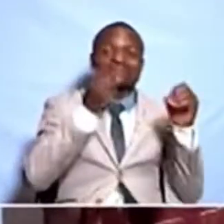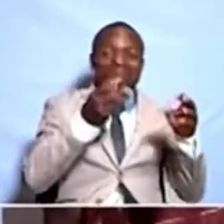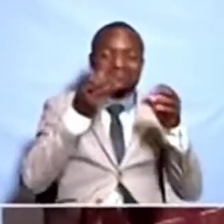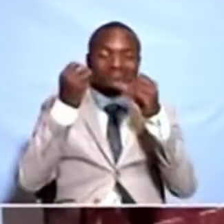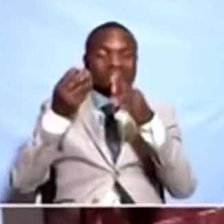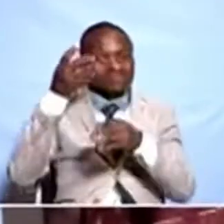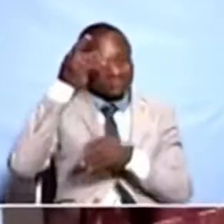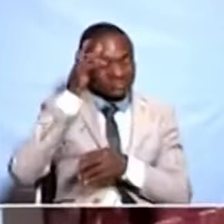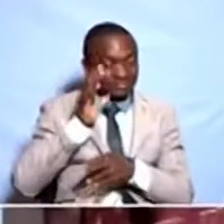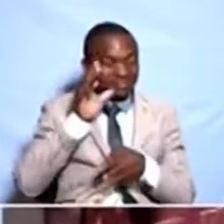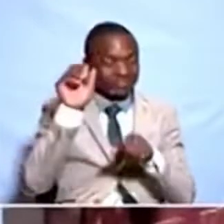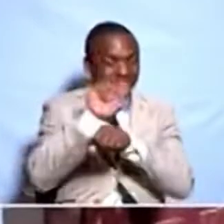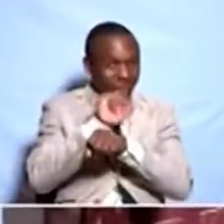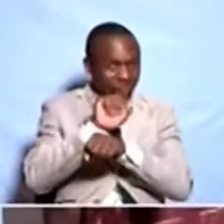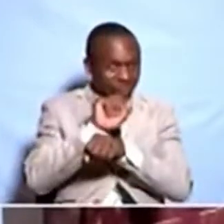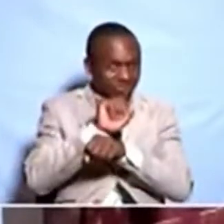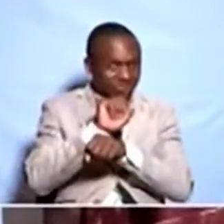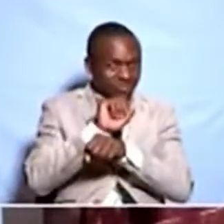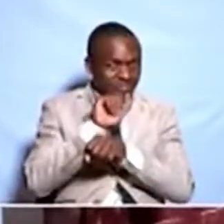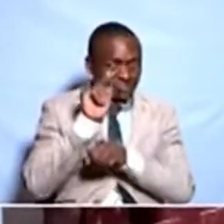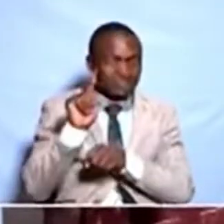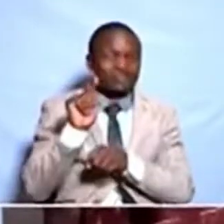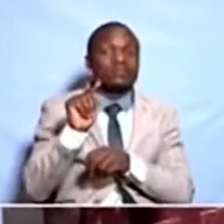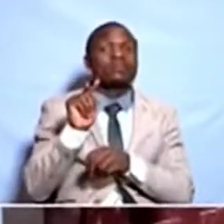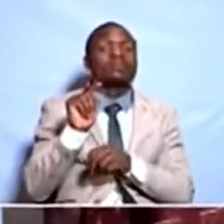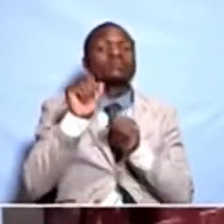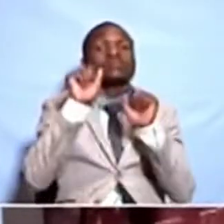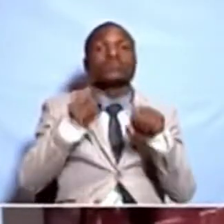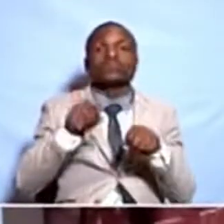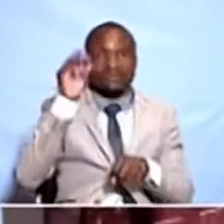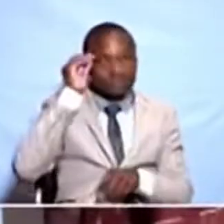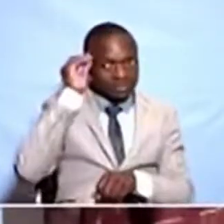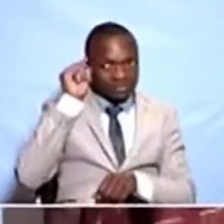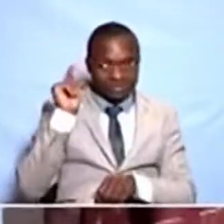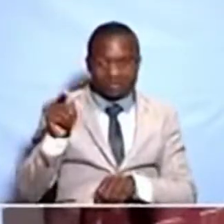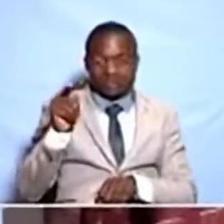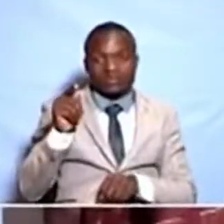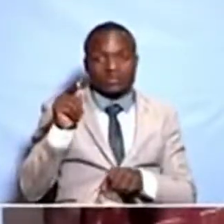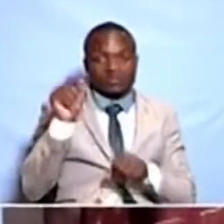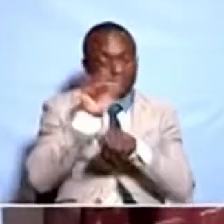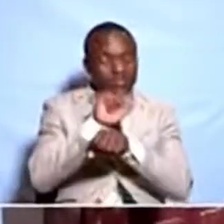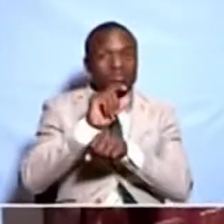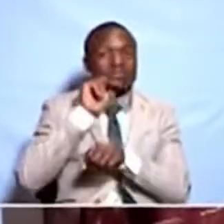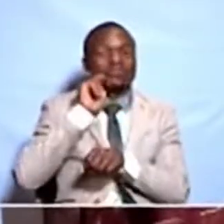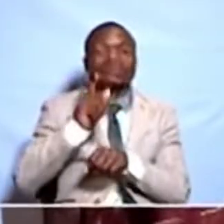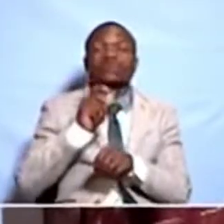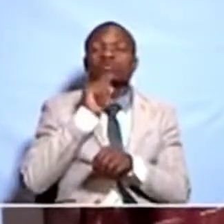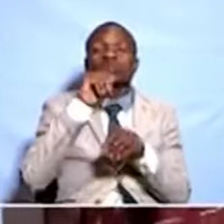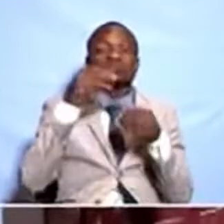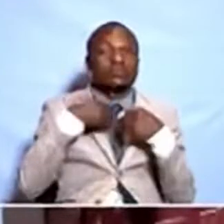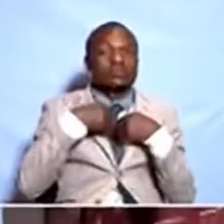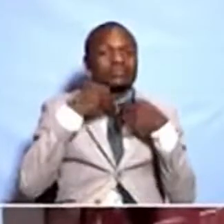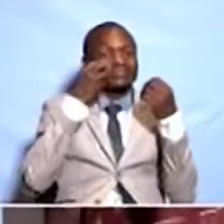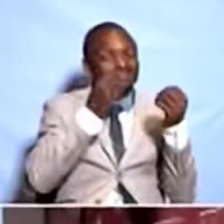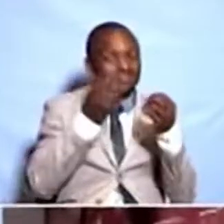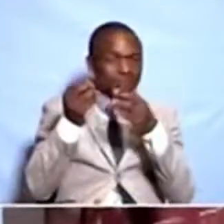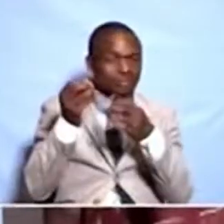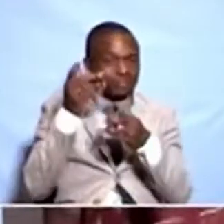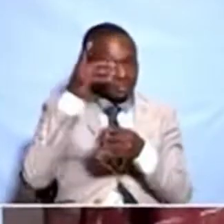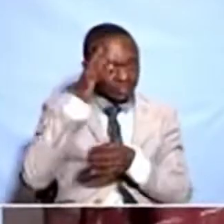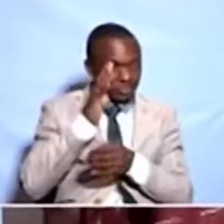color vehicle. Then based on that, they will be able to know, to say, oh, this vehicle is not supposed to have those multiple colors.